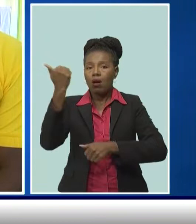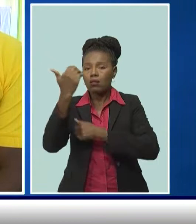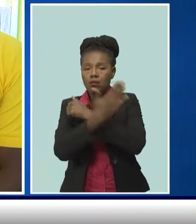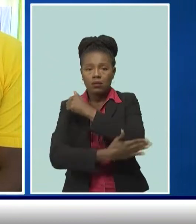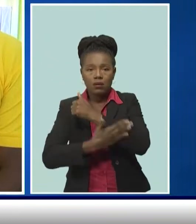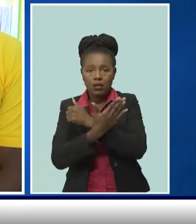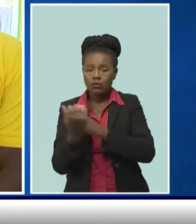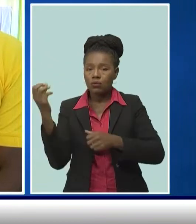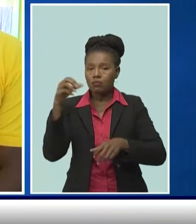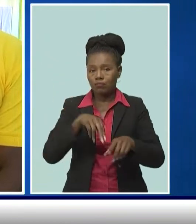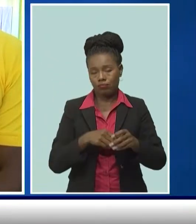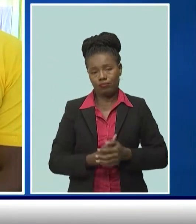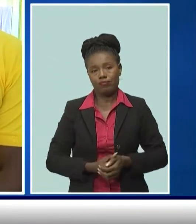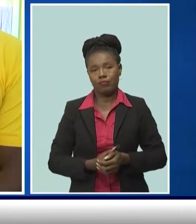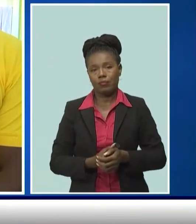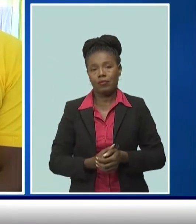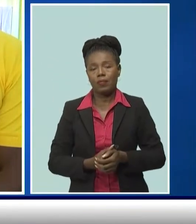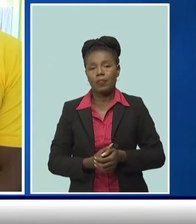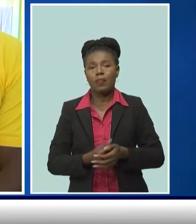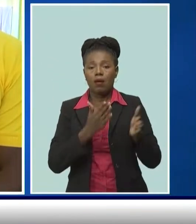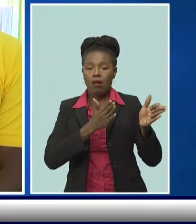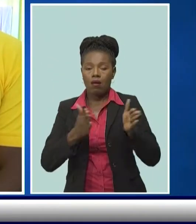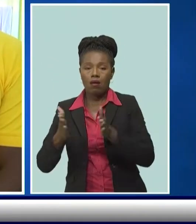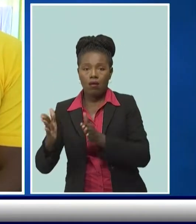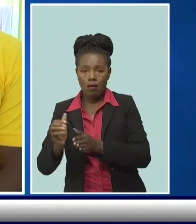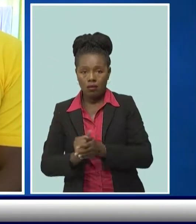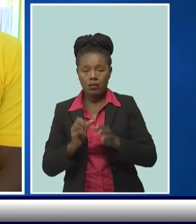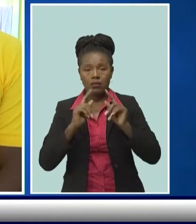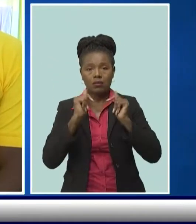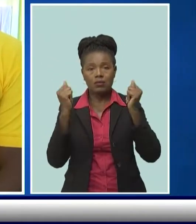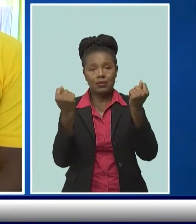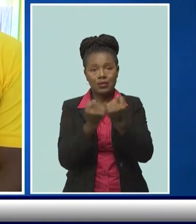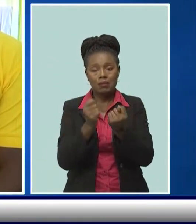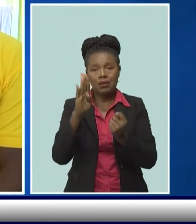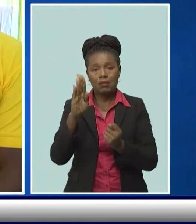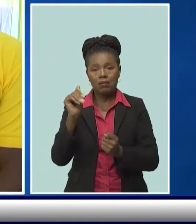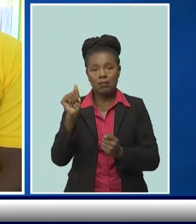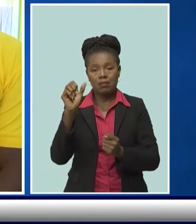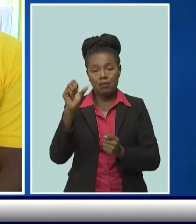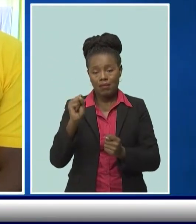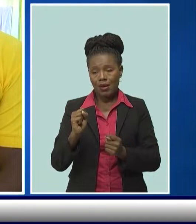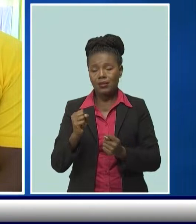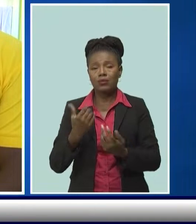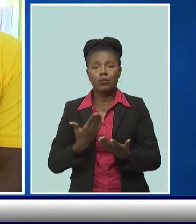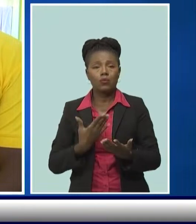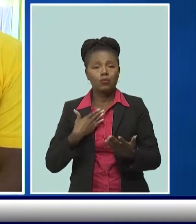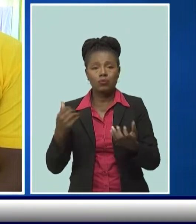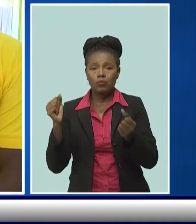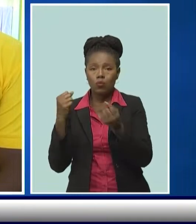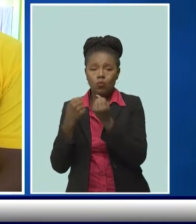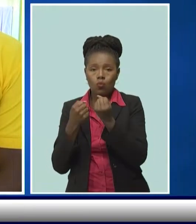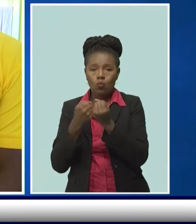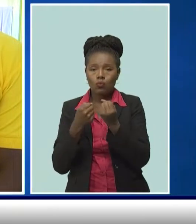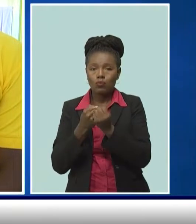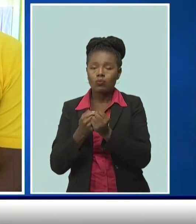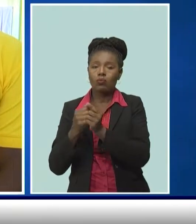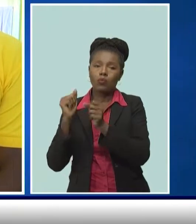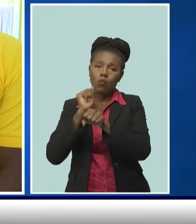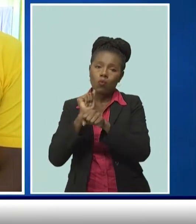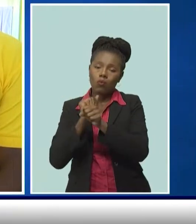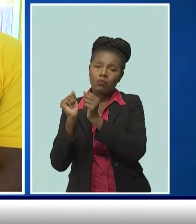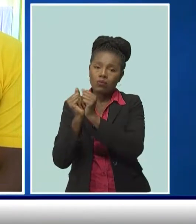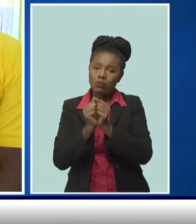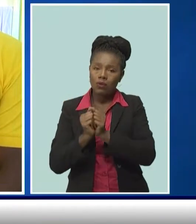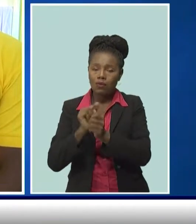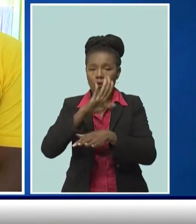James Paul, Henderson, Williams, and the rest of the team at the BAS, and indeed the entire stakeholders